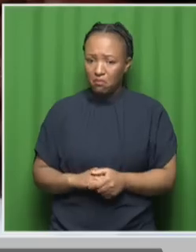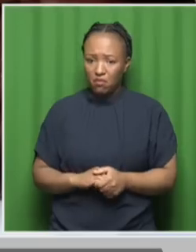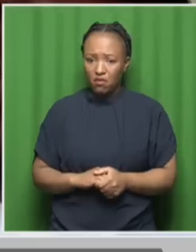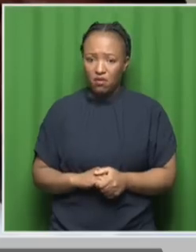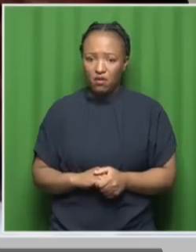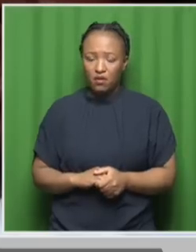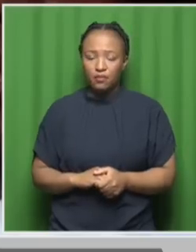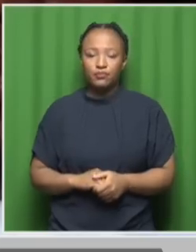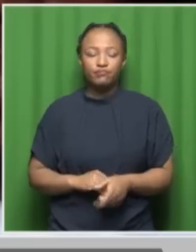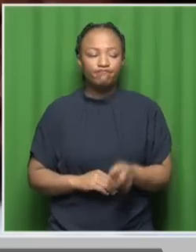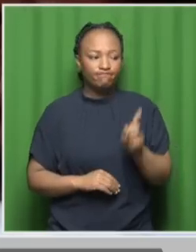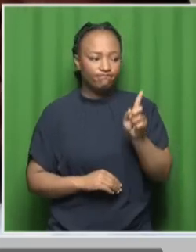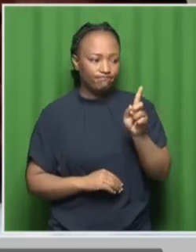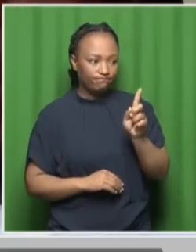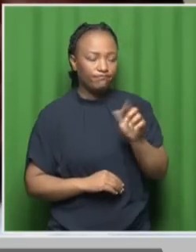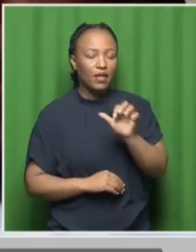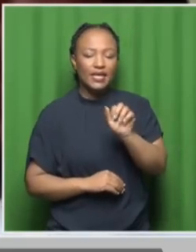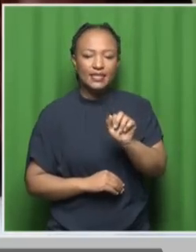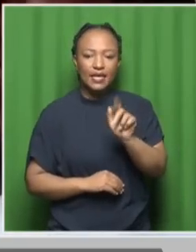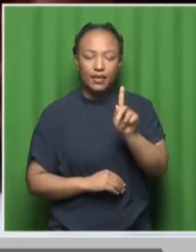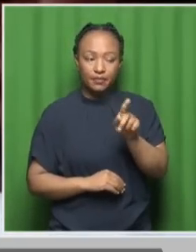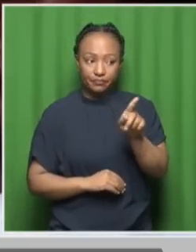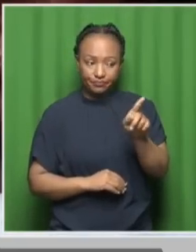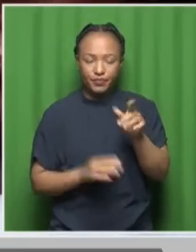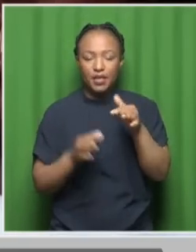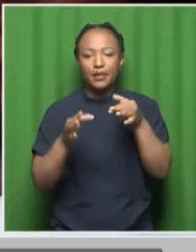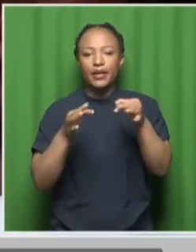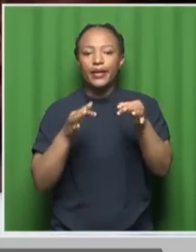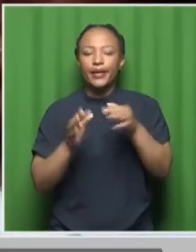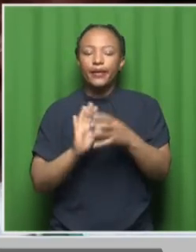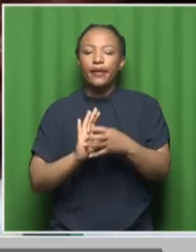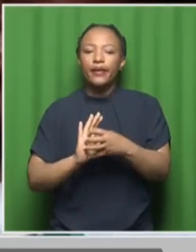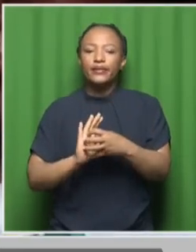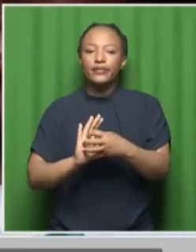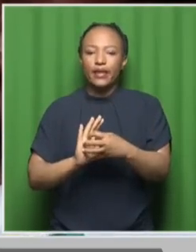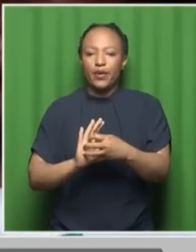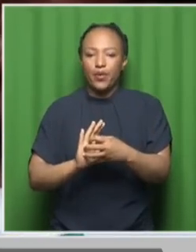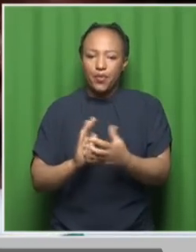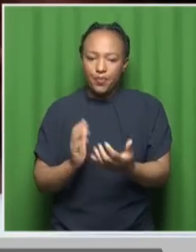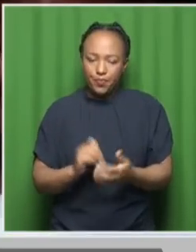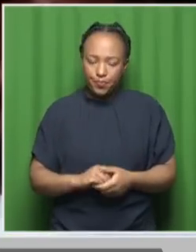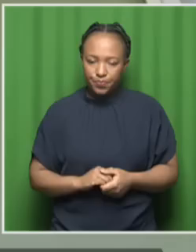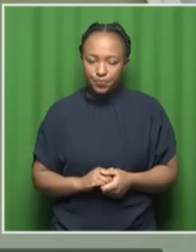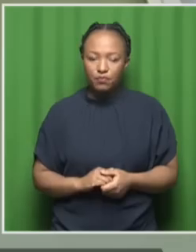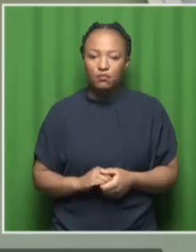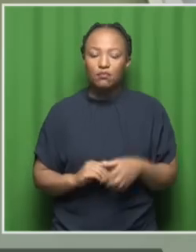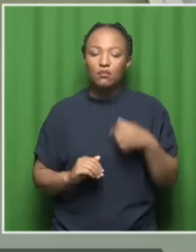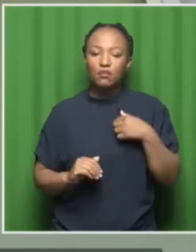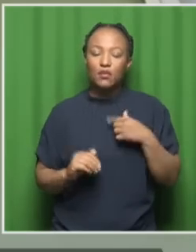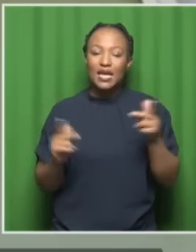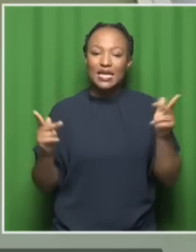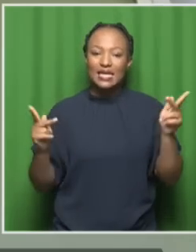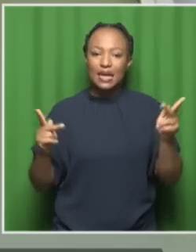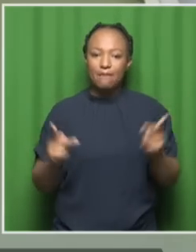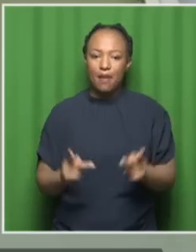Sakina, let me give you a scenario, Sakina. In Kimberley,